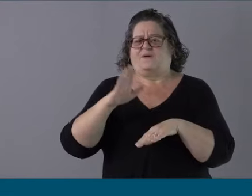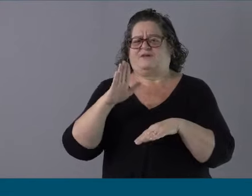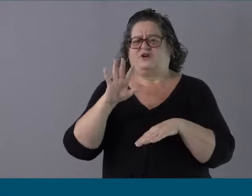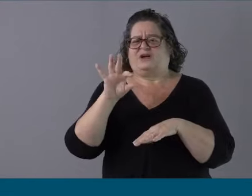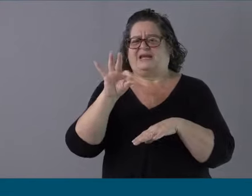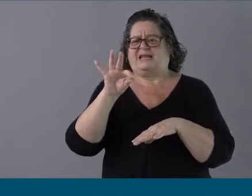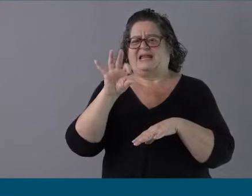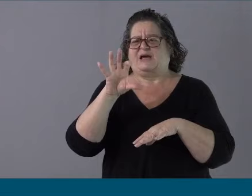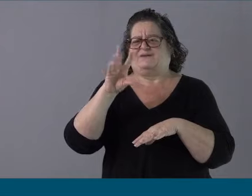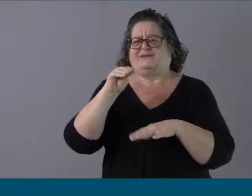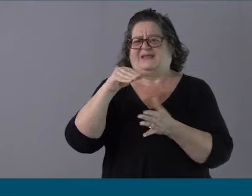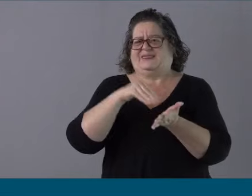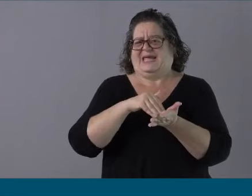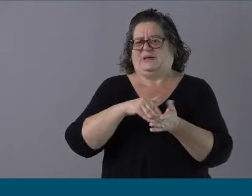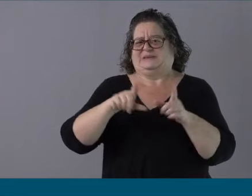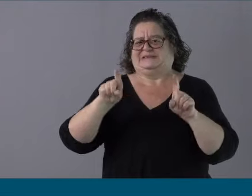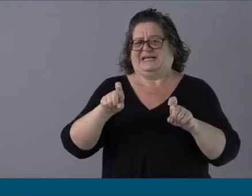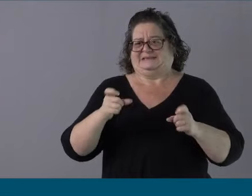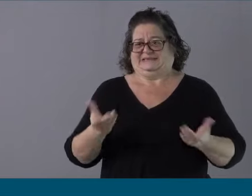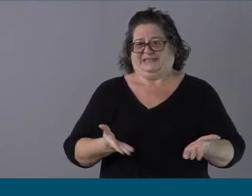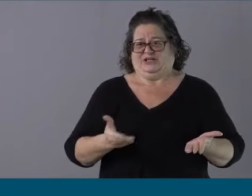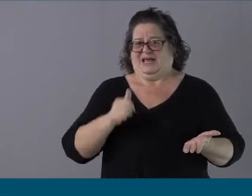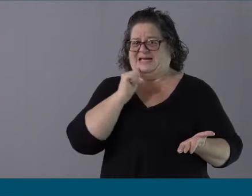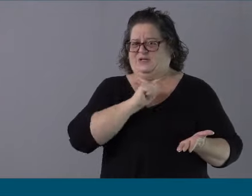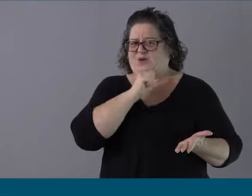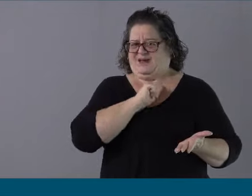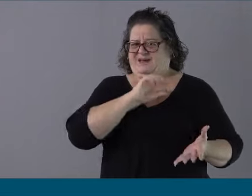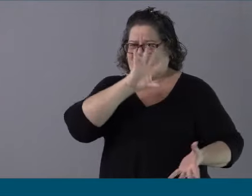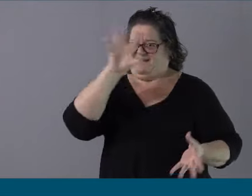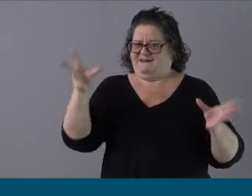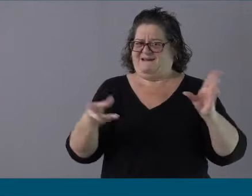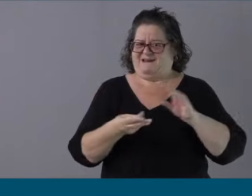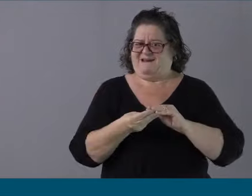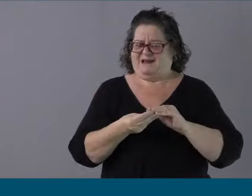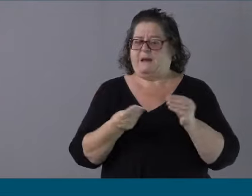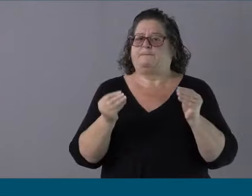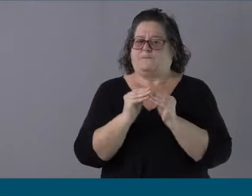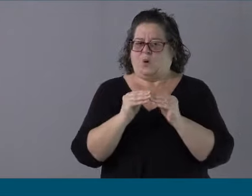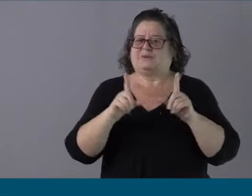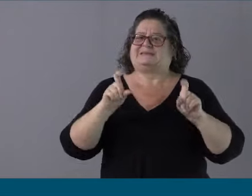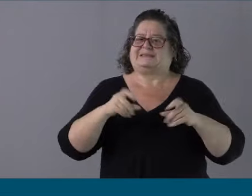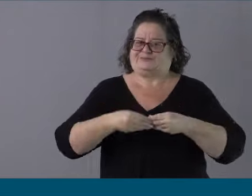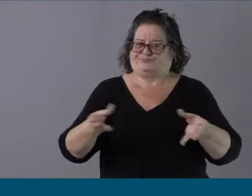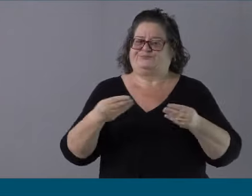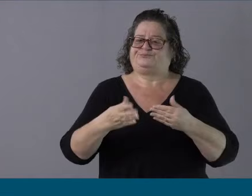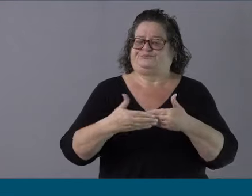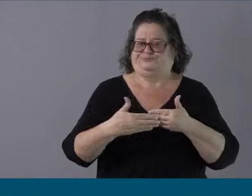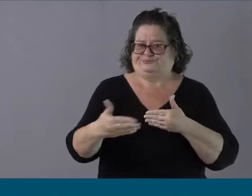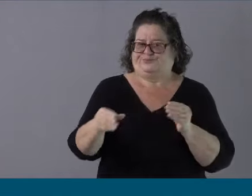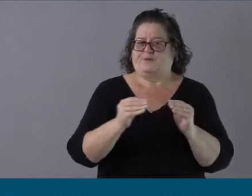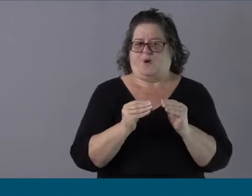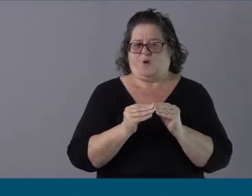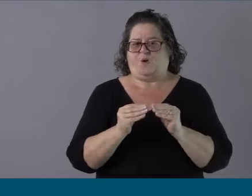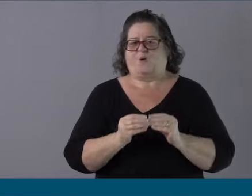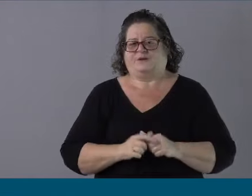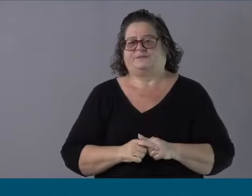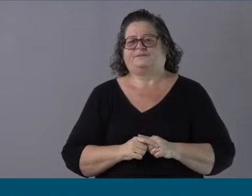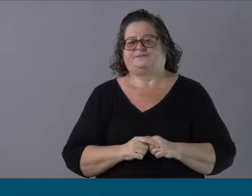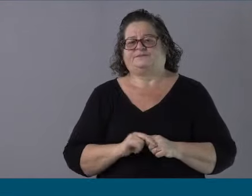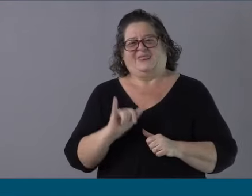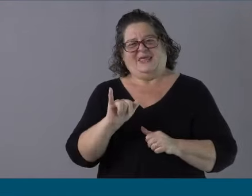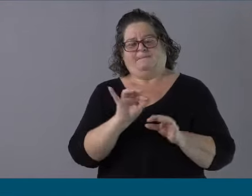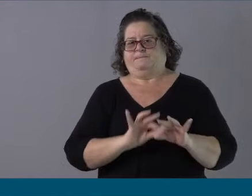950,000 tests in the state of Arizona, and more on the way, and we're going to talk about why that will be important and how we'll apply